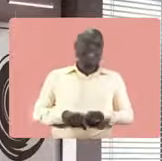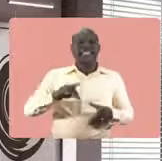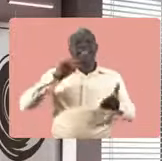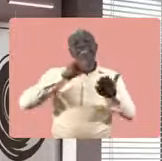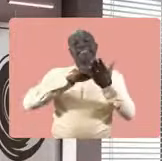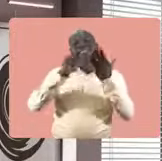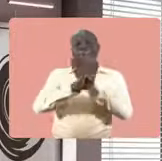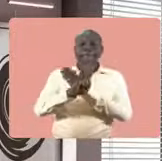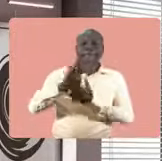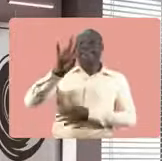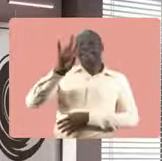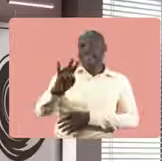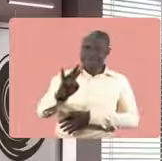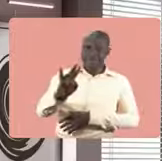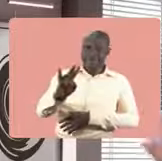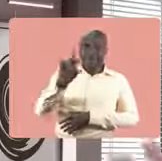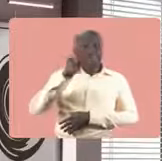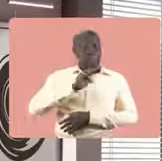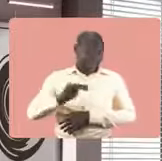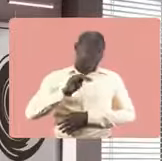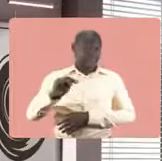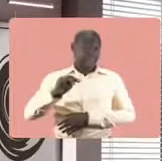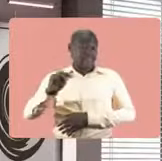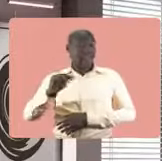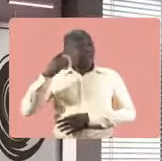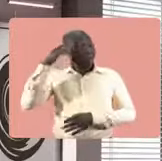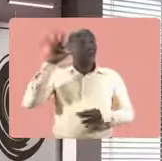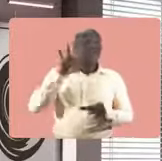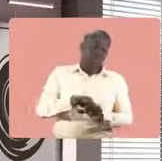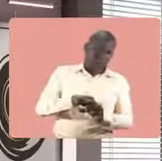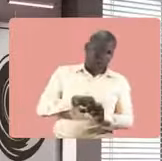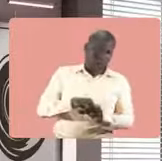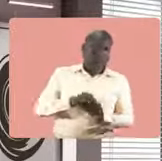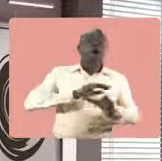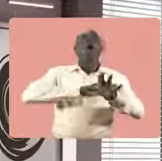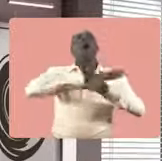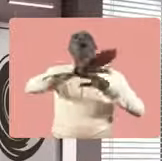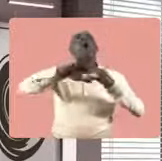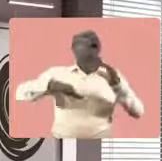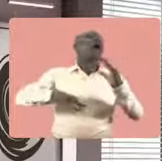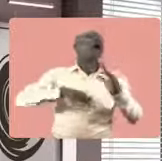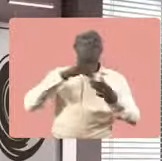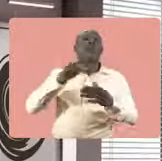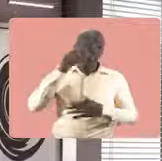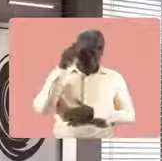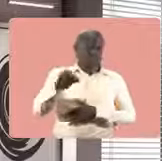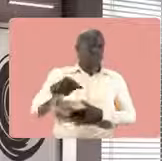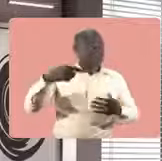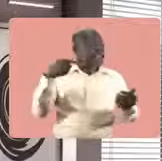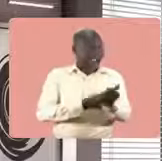December 7th, sa Edwardano, I a betu abano. As someone, oh, you know, and say, we are a